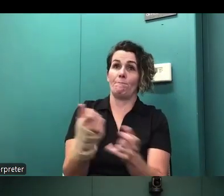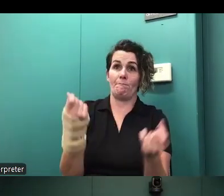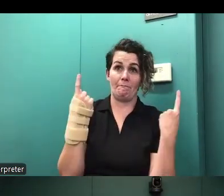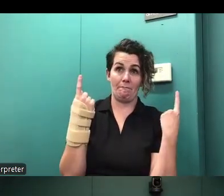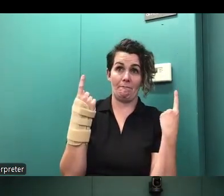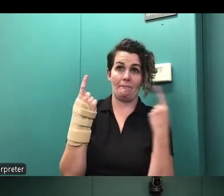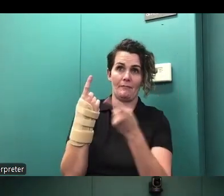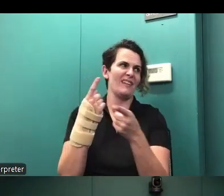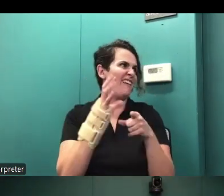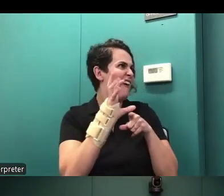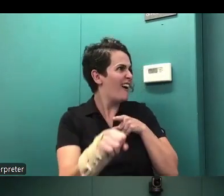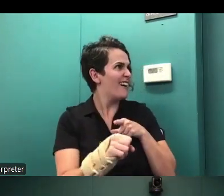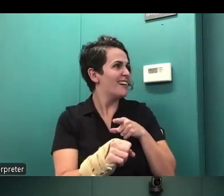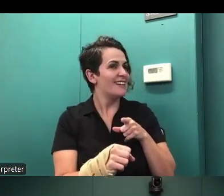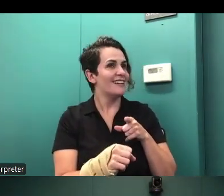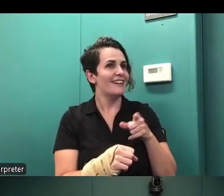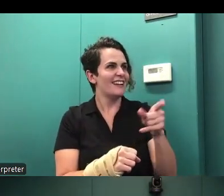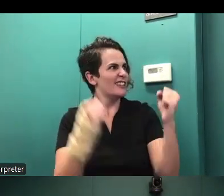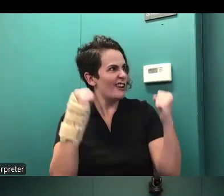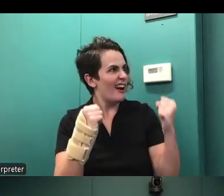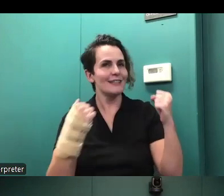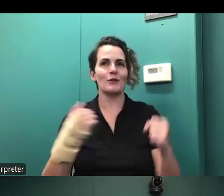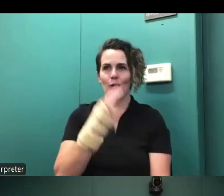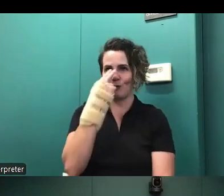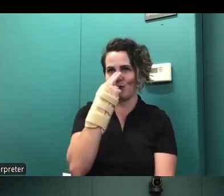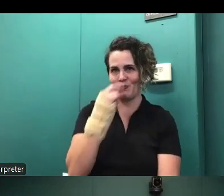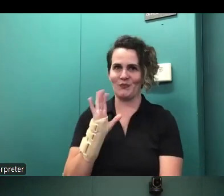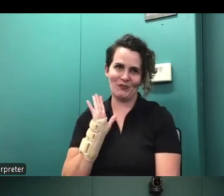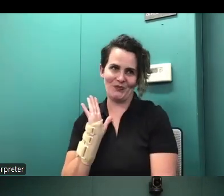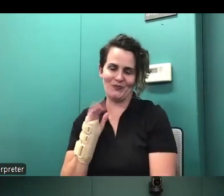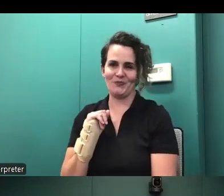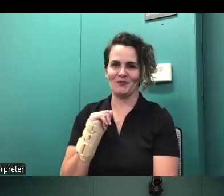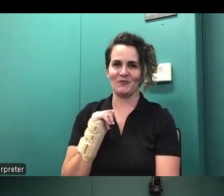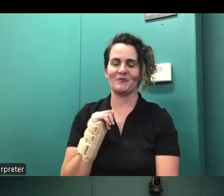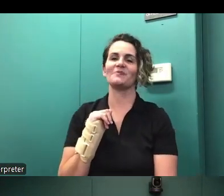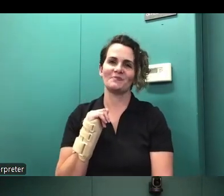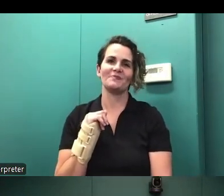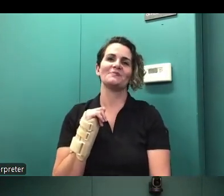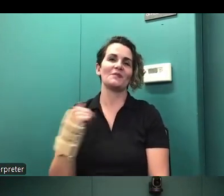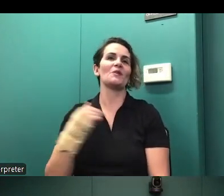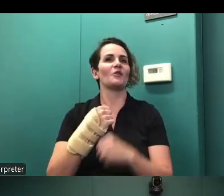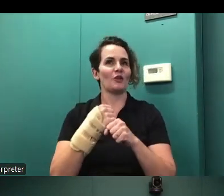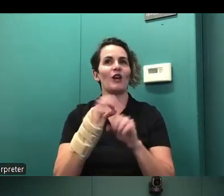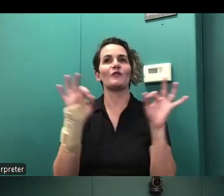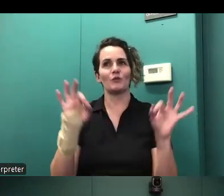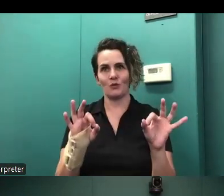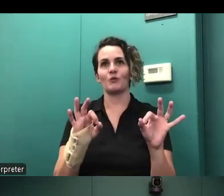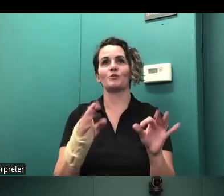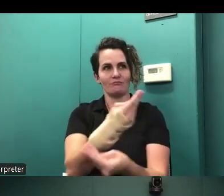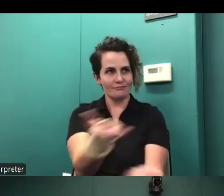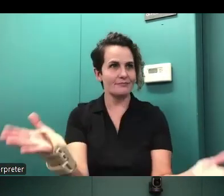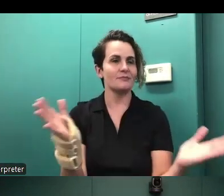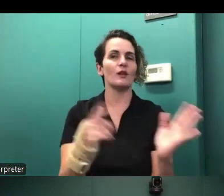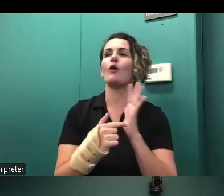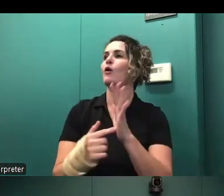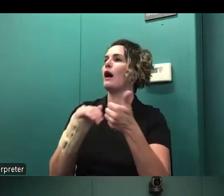sense? So Yeah. we're dirty that way, but we've created a form right here